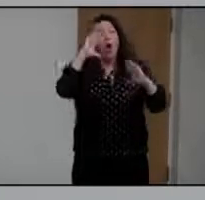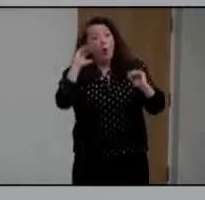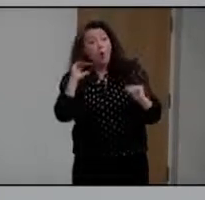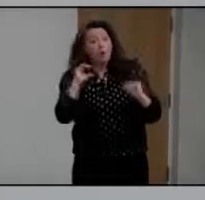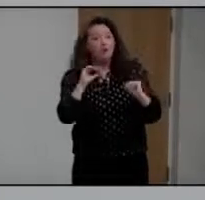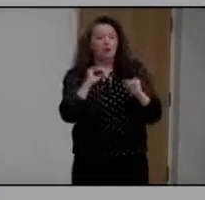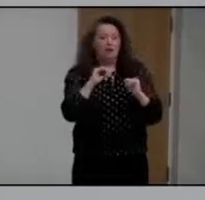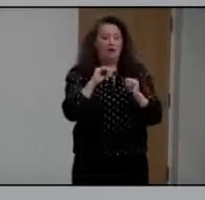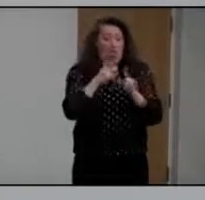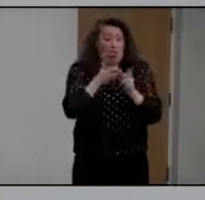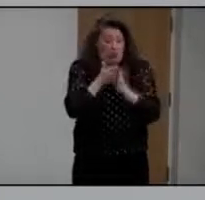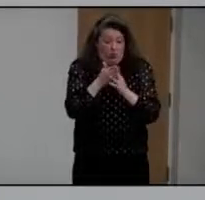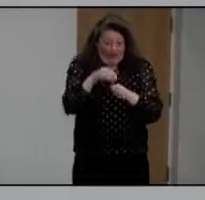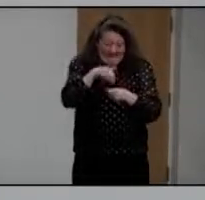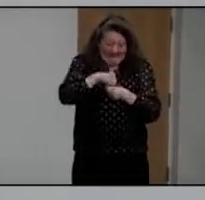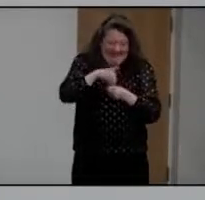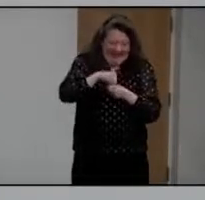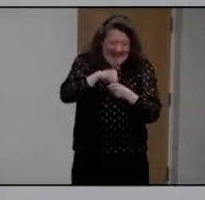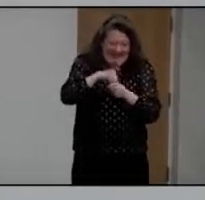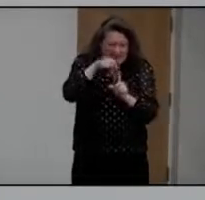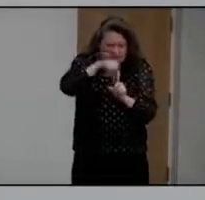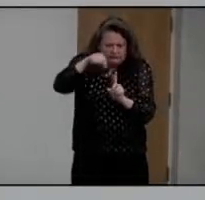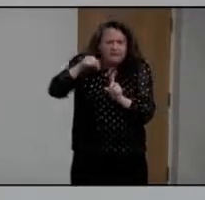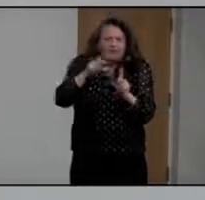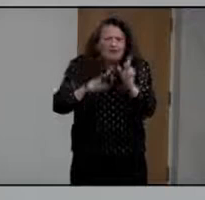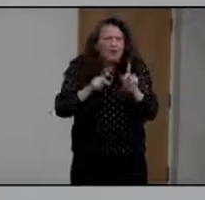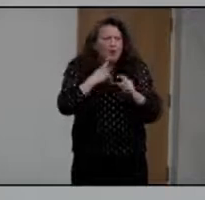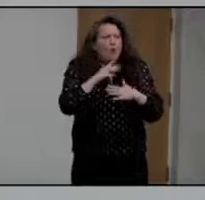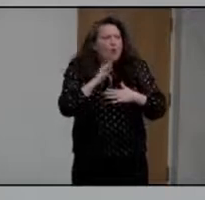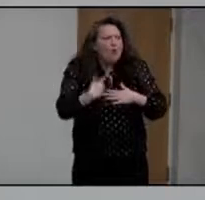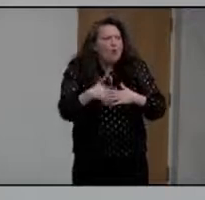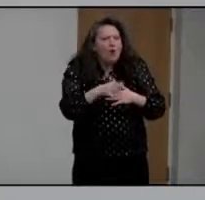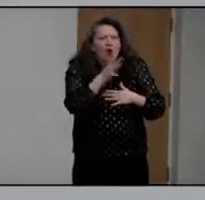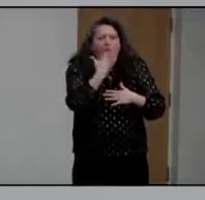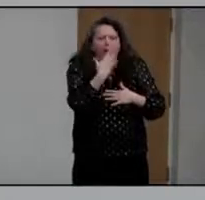need, and the fact that it's actually possible, you can have